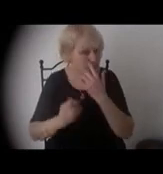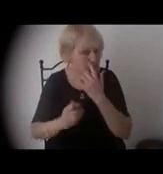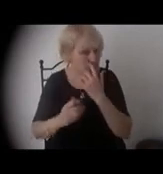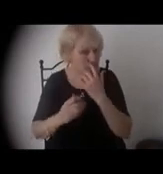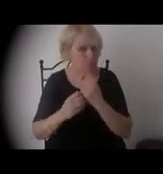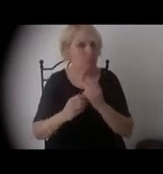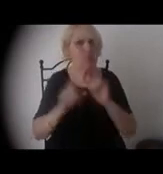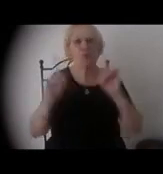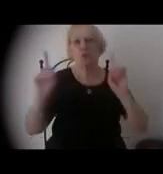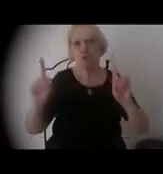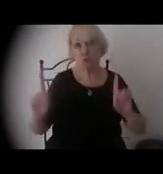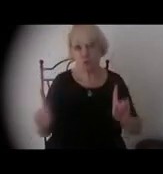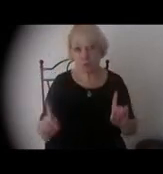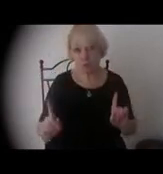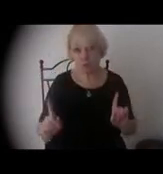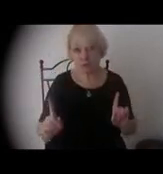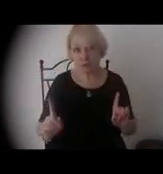staff